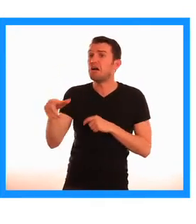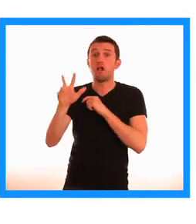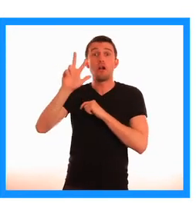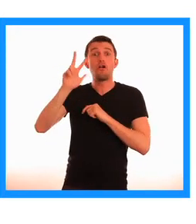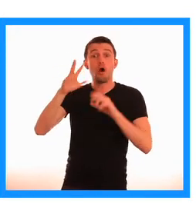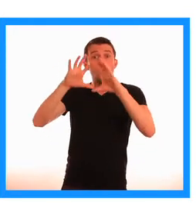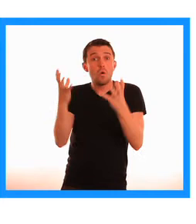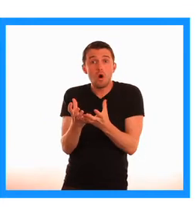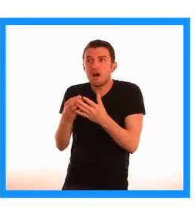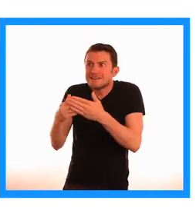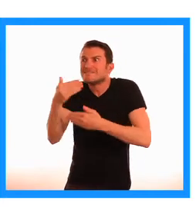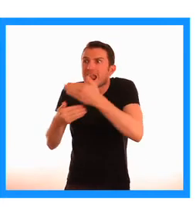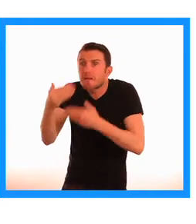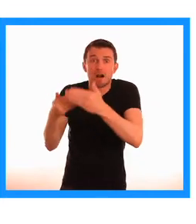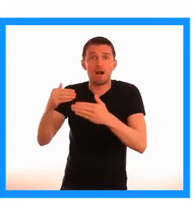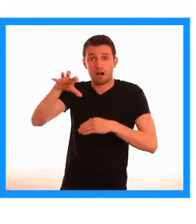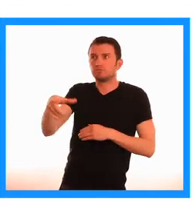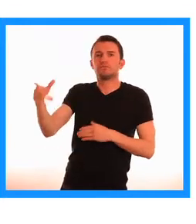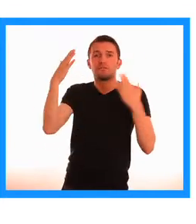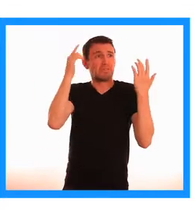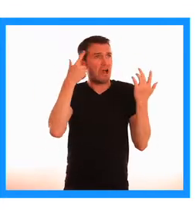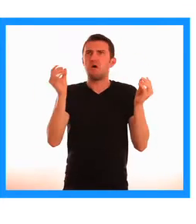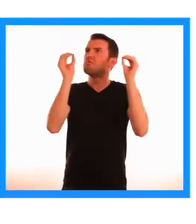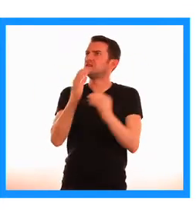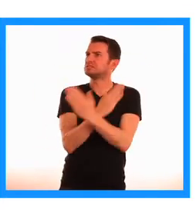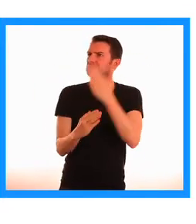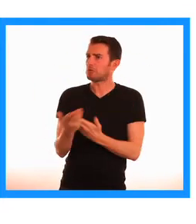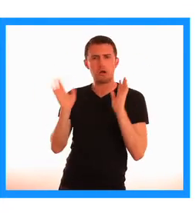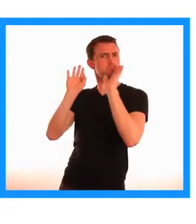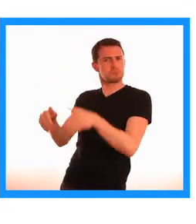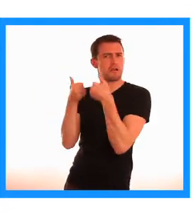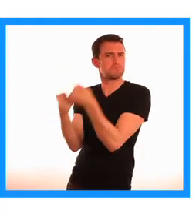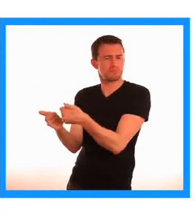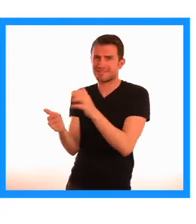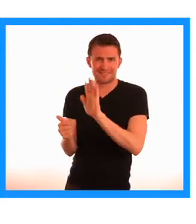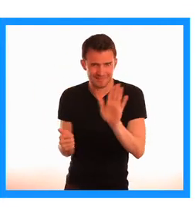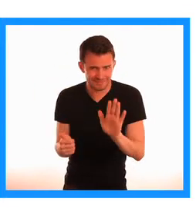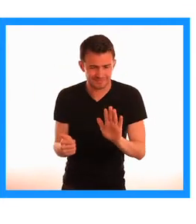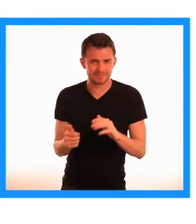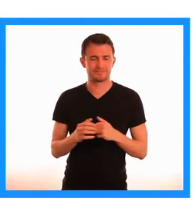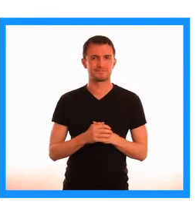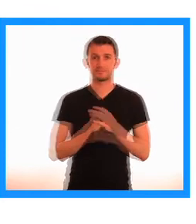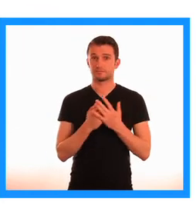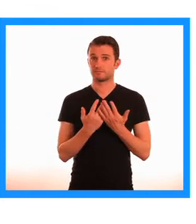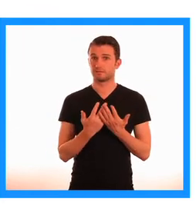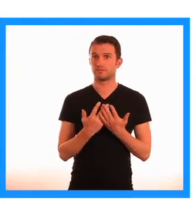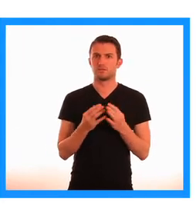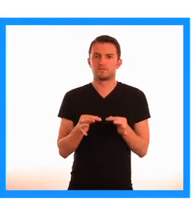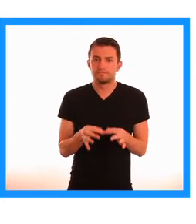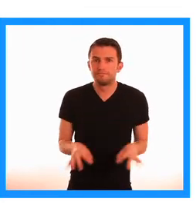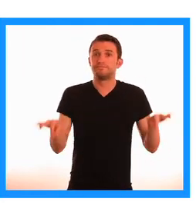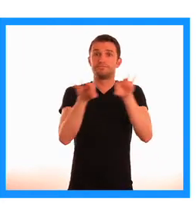that disability does not merit global priority. Efforts to measure child disability represent an opportunity to link assessments with